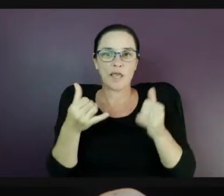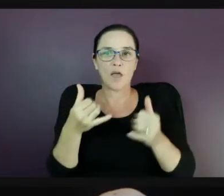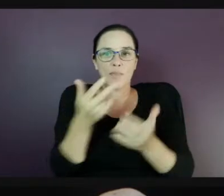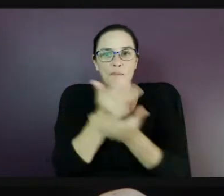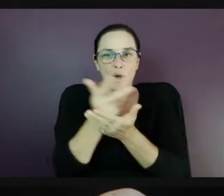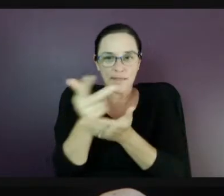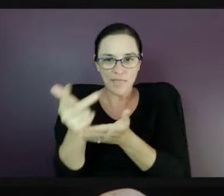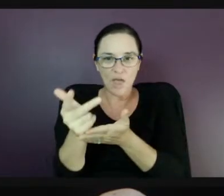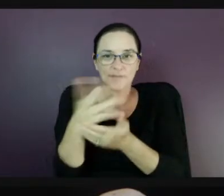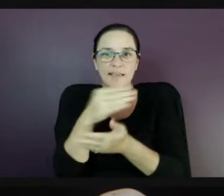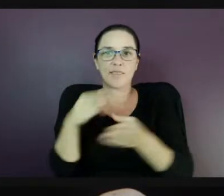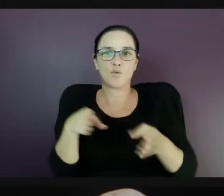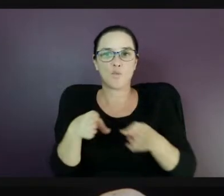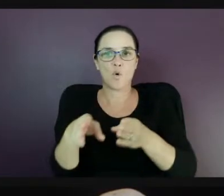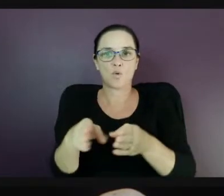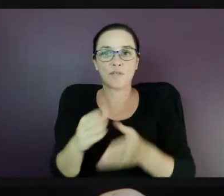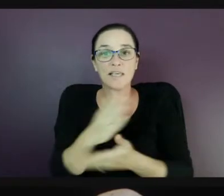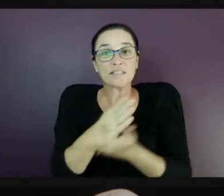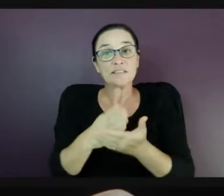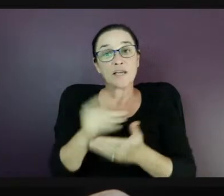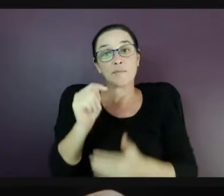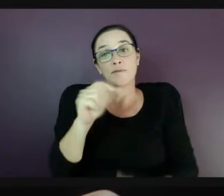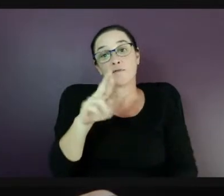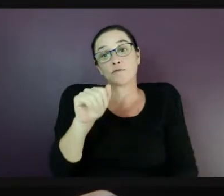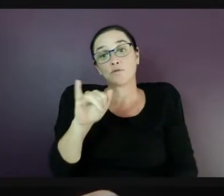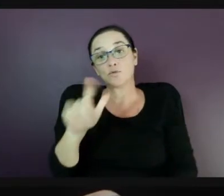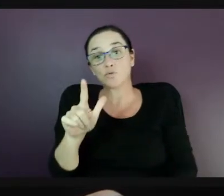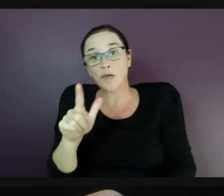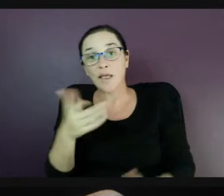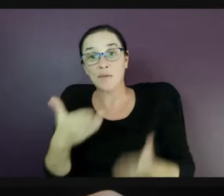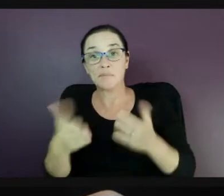are closed. It looks like some of these trails might still be open in some of